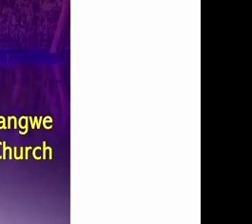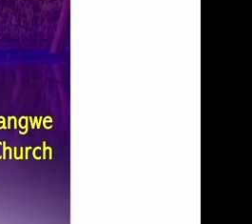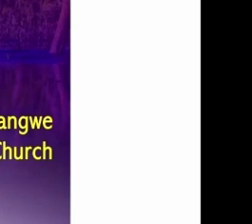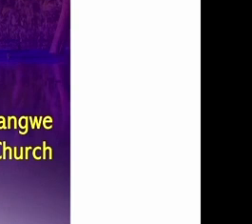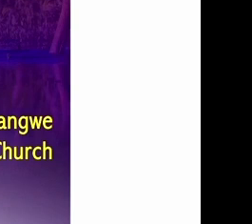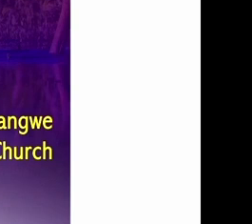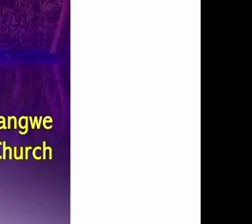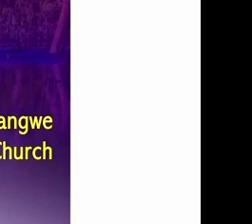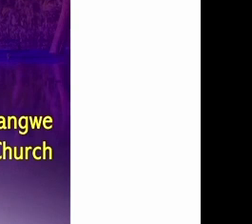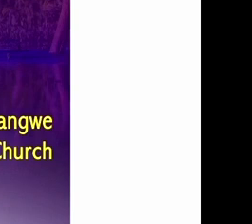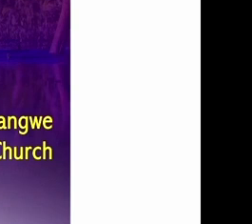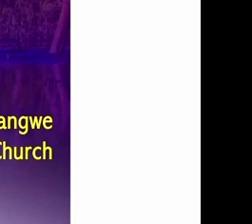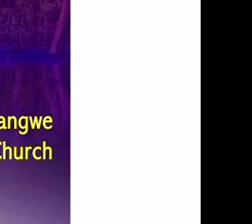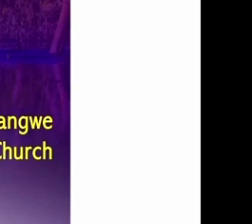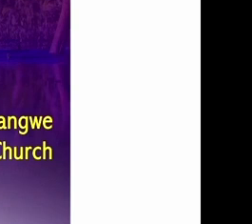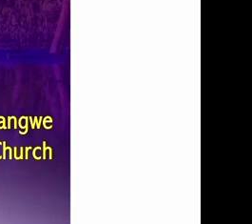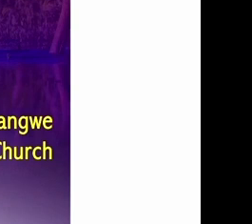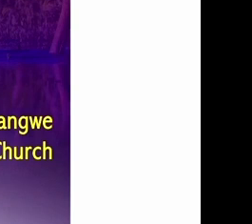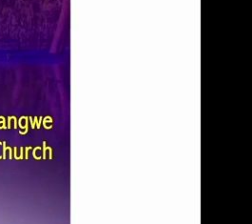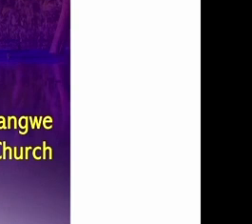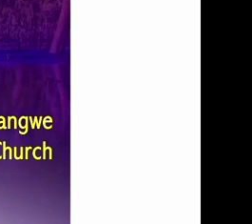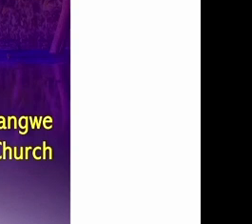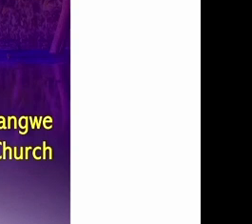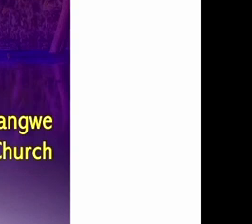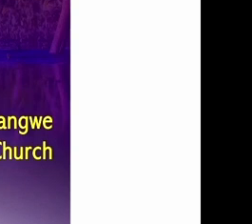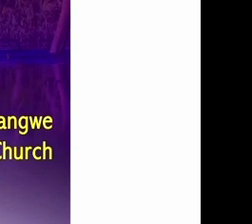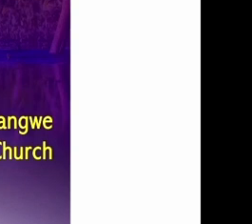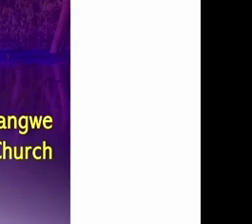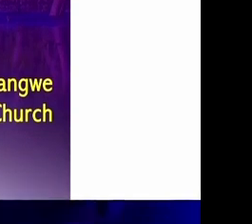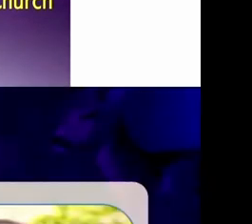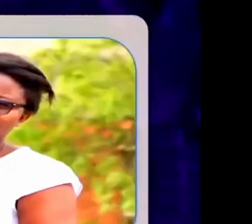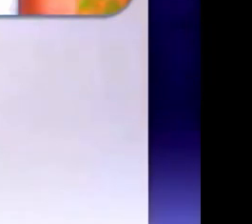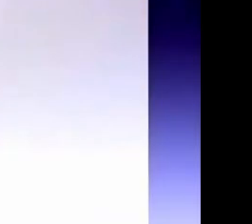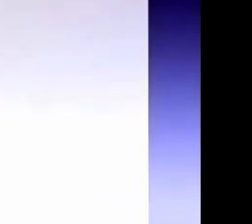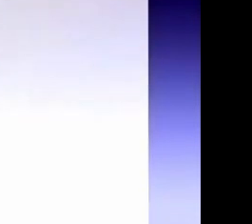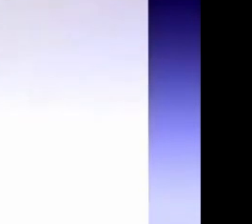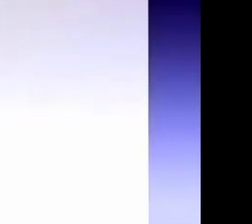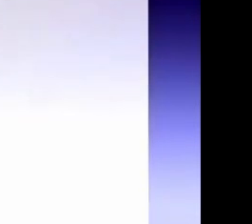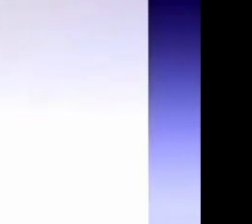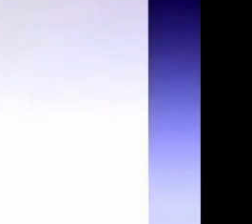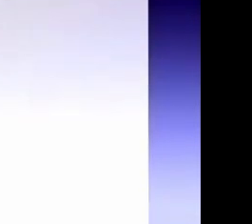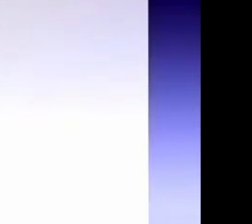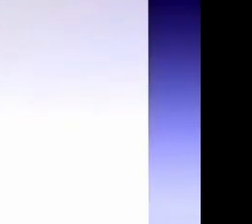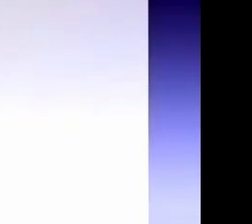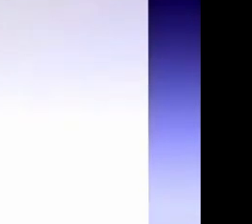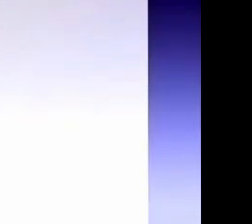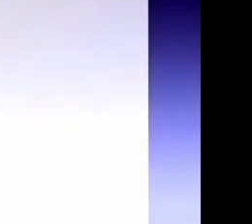family ministries presentation, which I and my wife together we